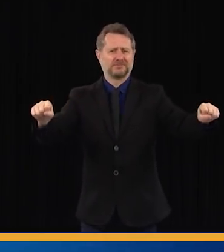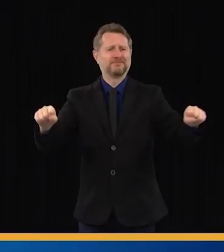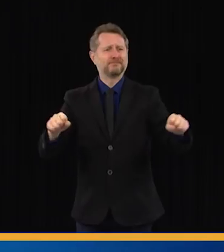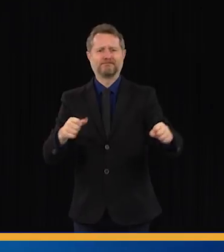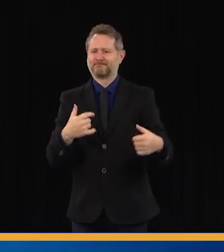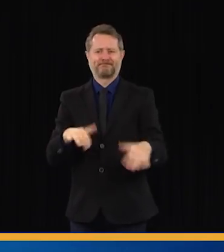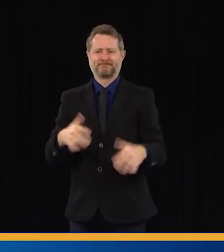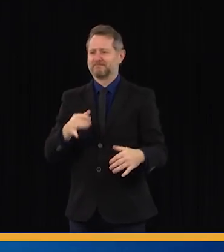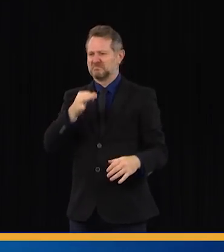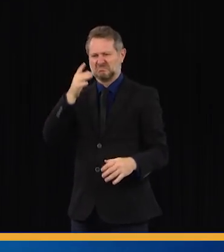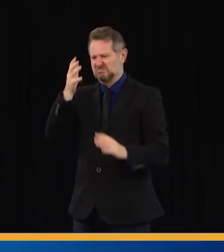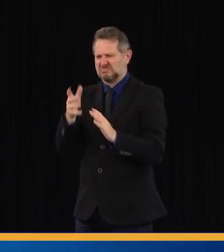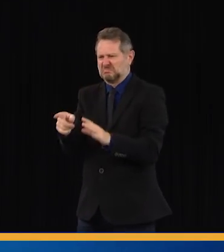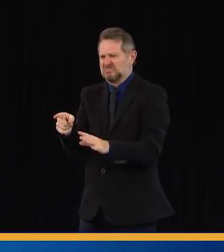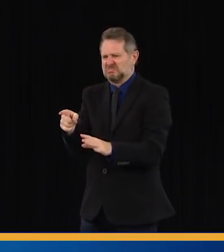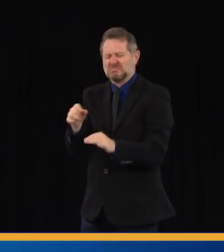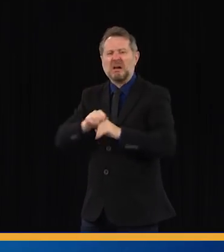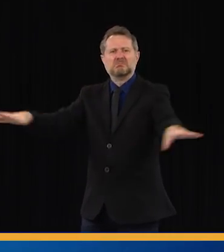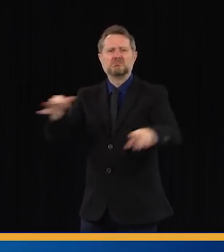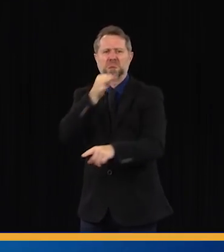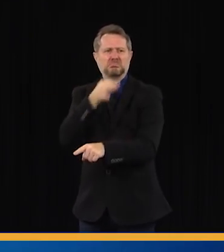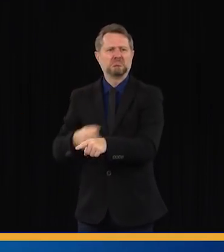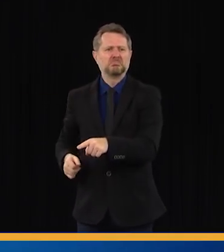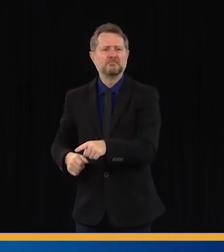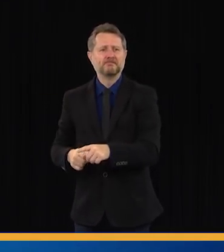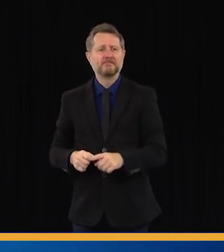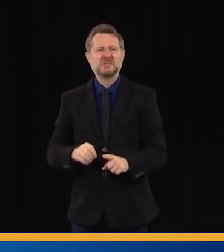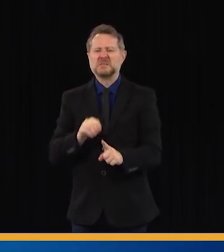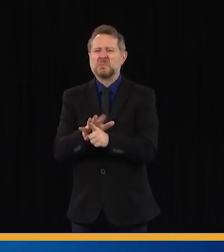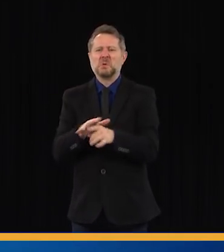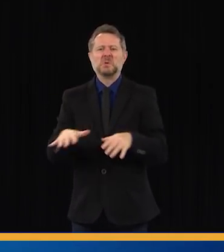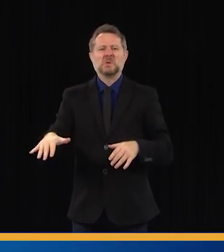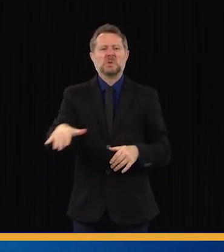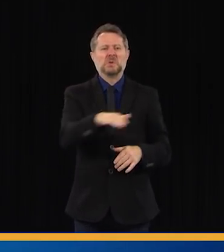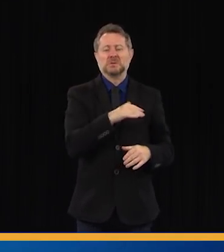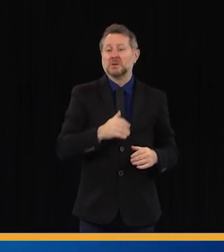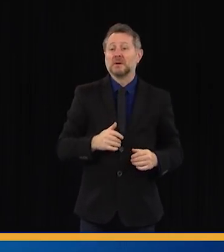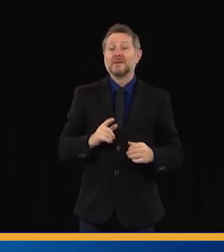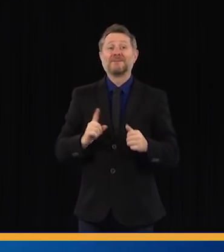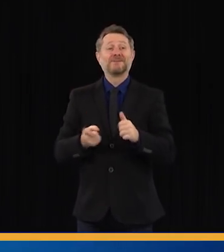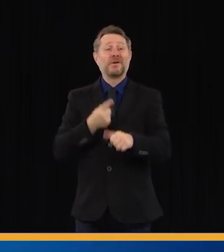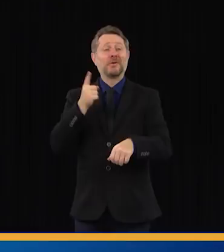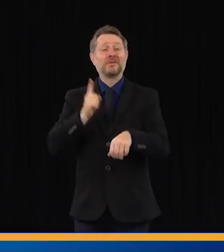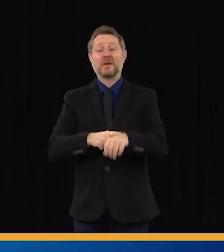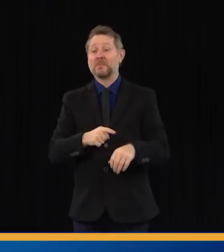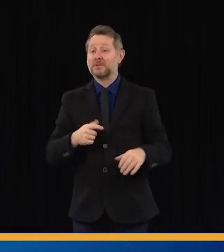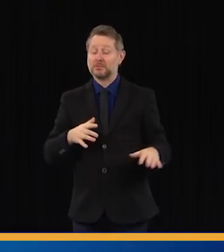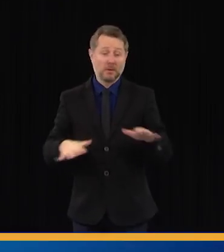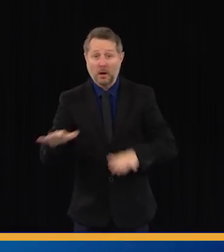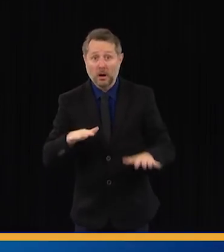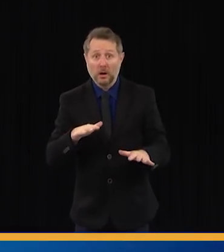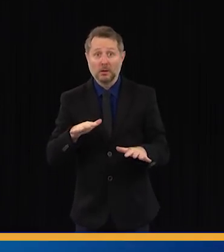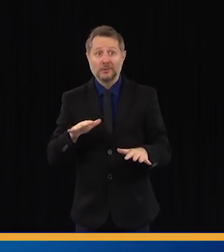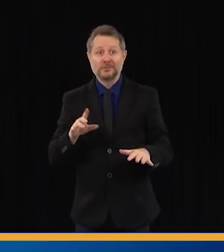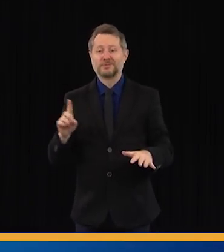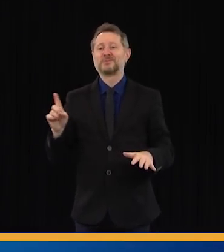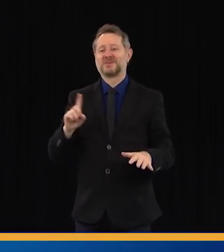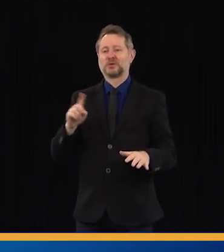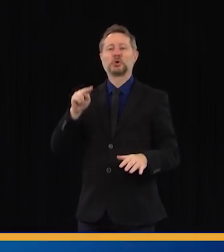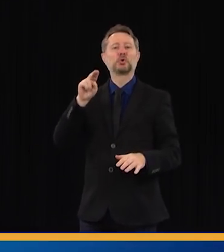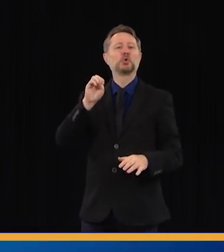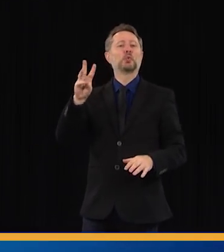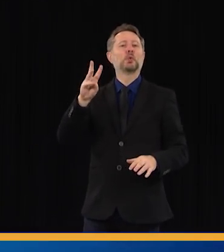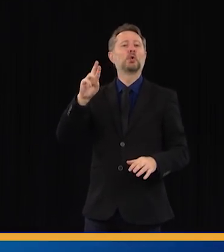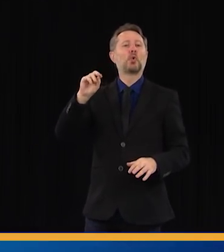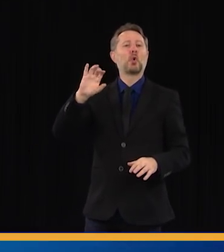grounds. We learned that lesson very early on. Remember, we had one of the first hot spots